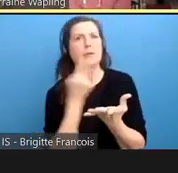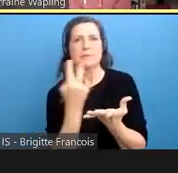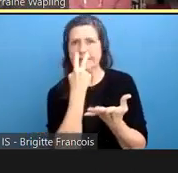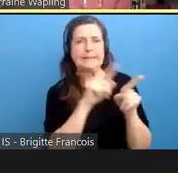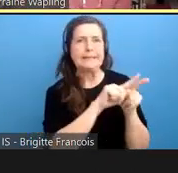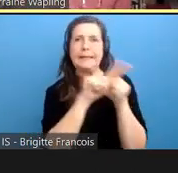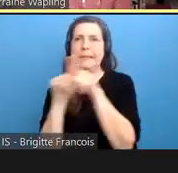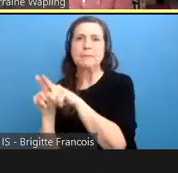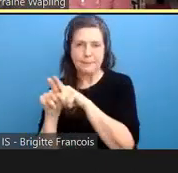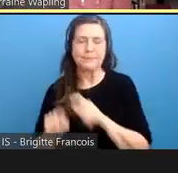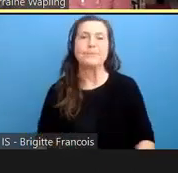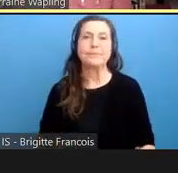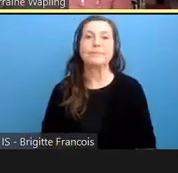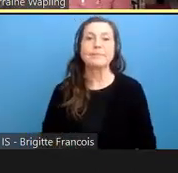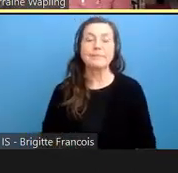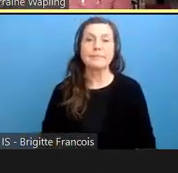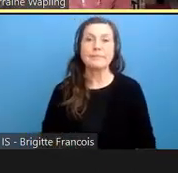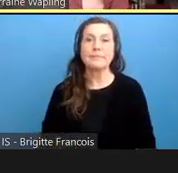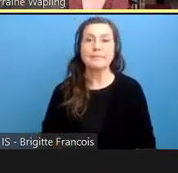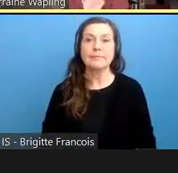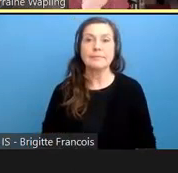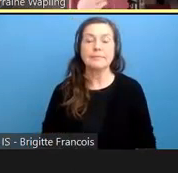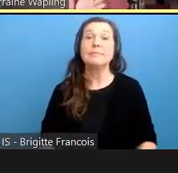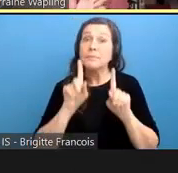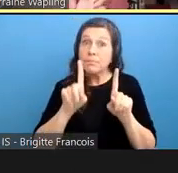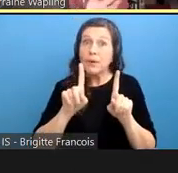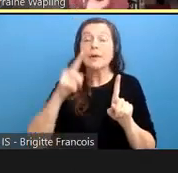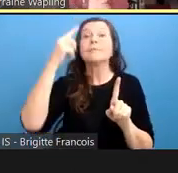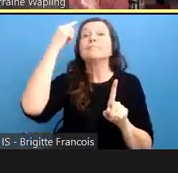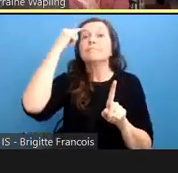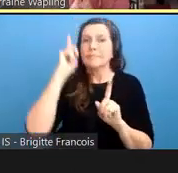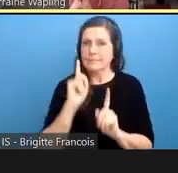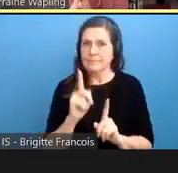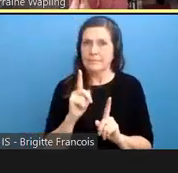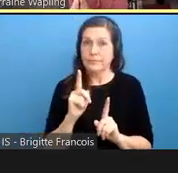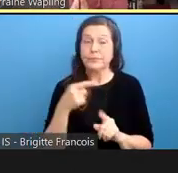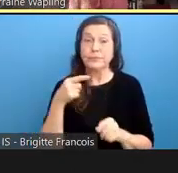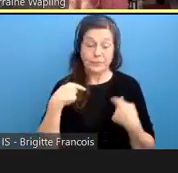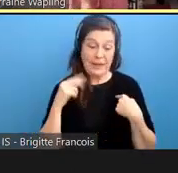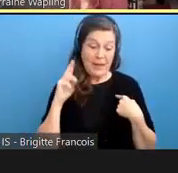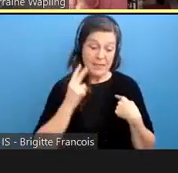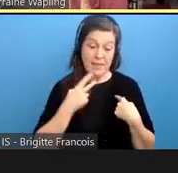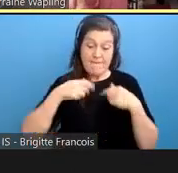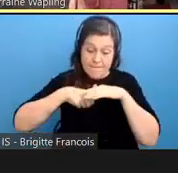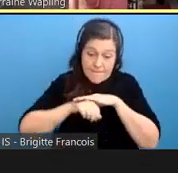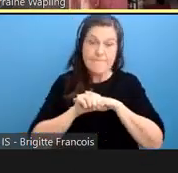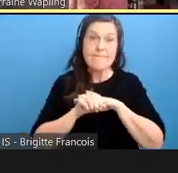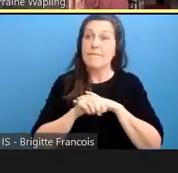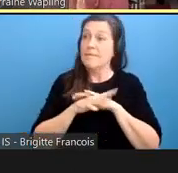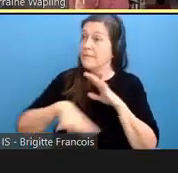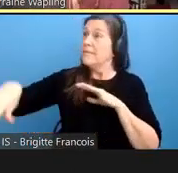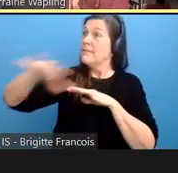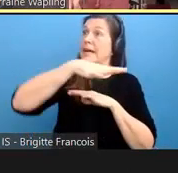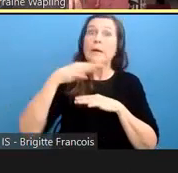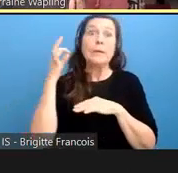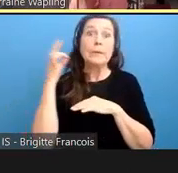country. But whilst we need to remember that being born into a hearing family can create language